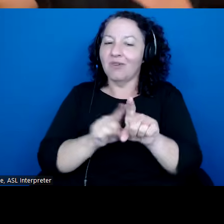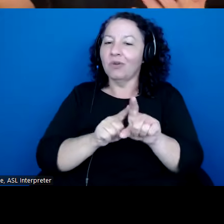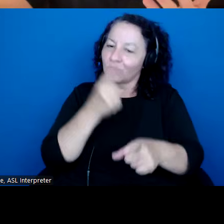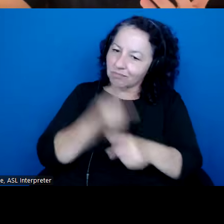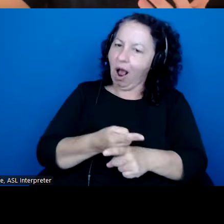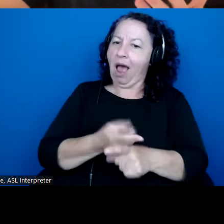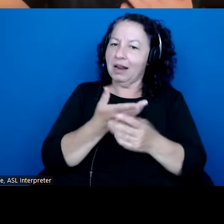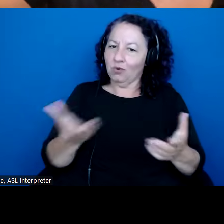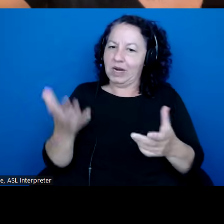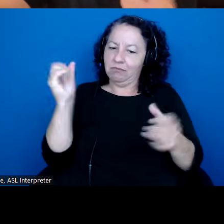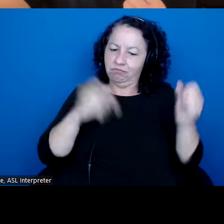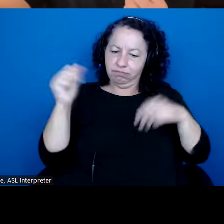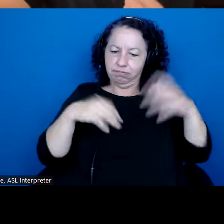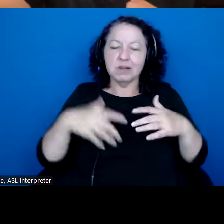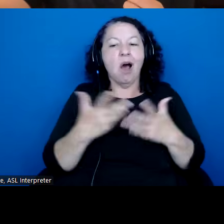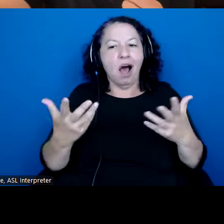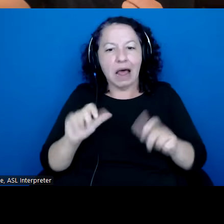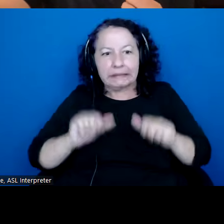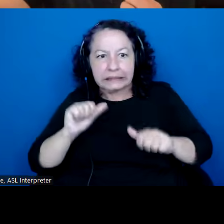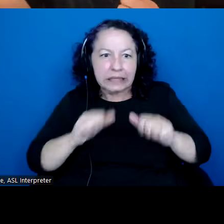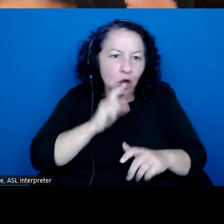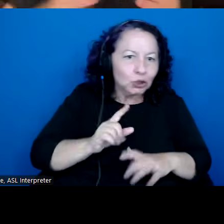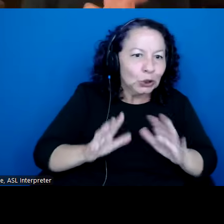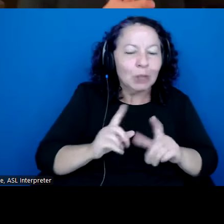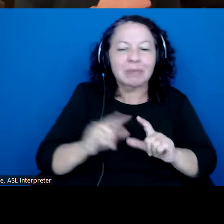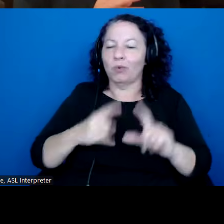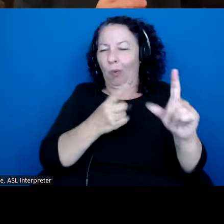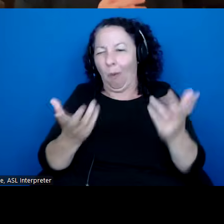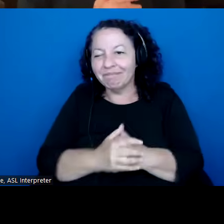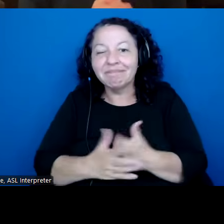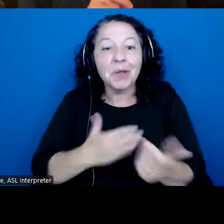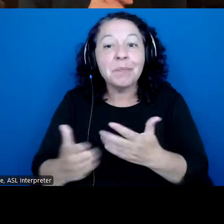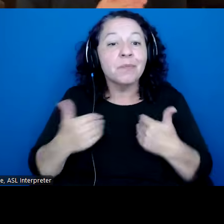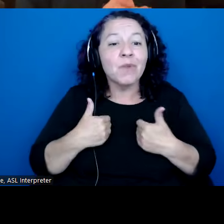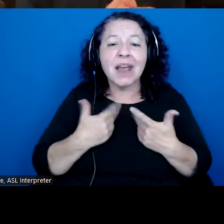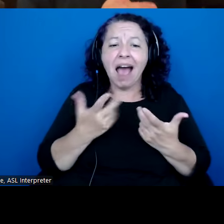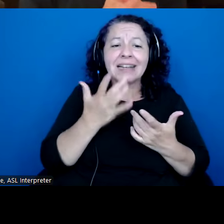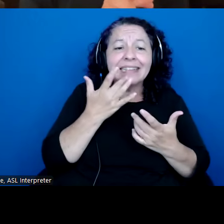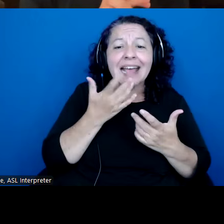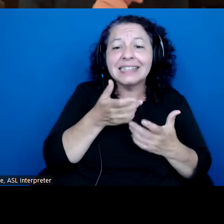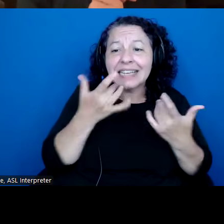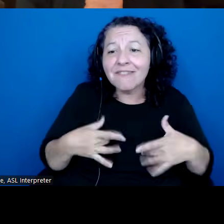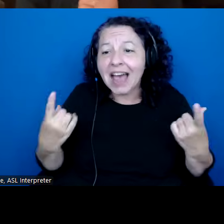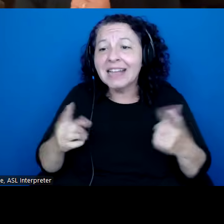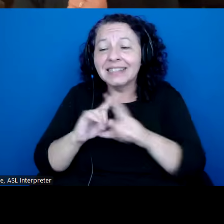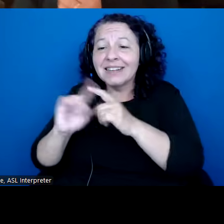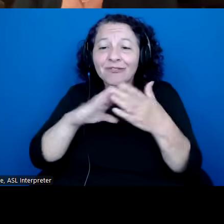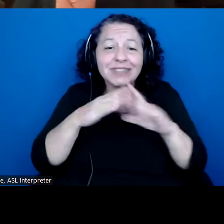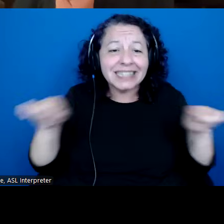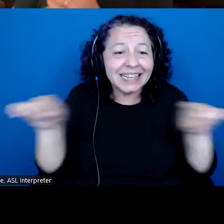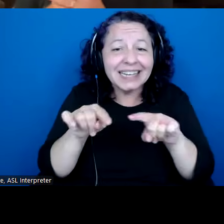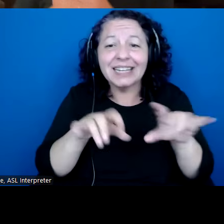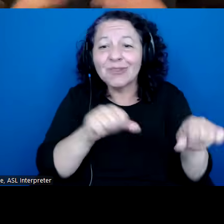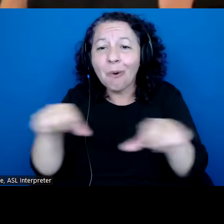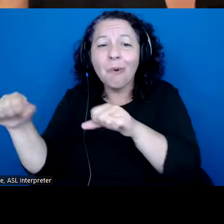There were lots of uncertainties, but that's what we were aiming for. We held a series of tasting events in different cities where we would let people try